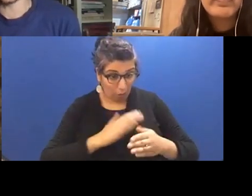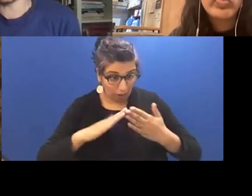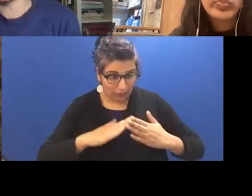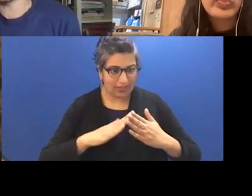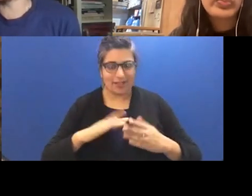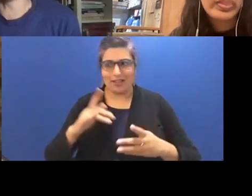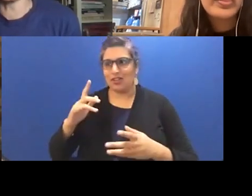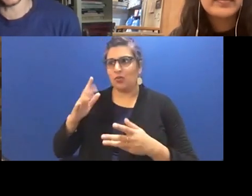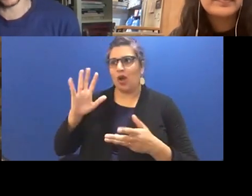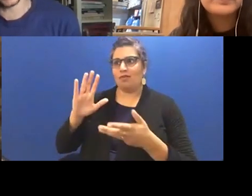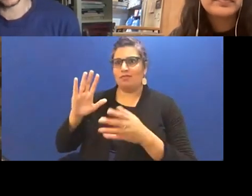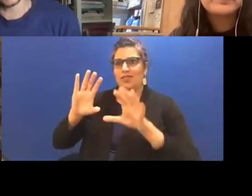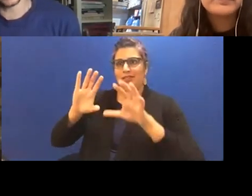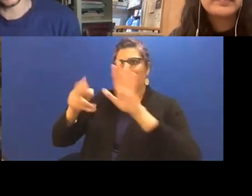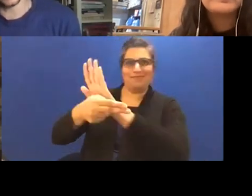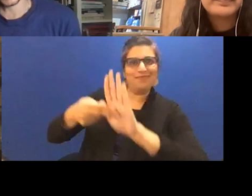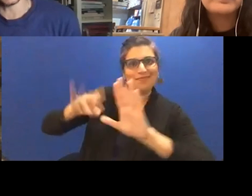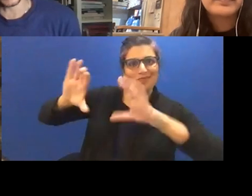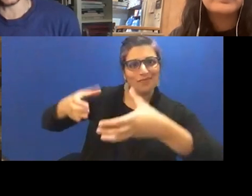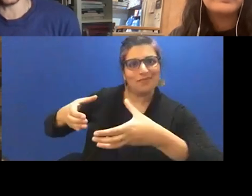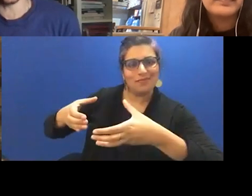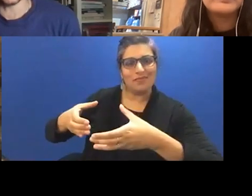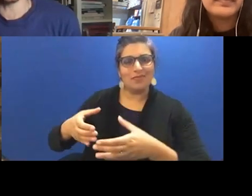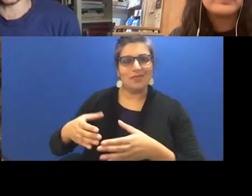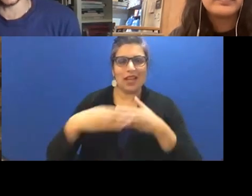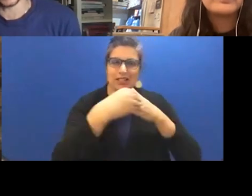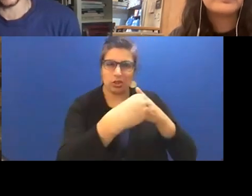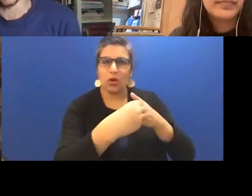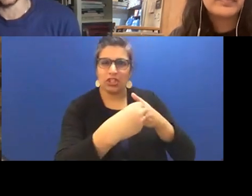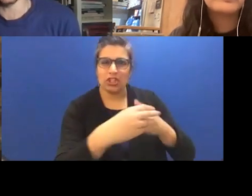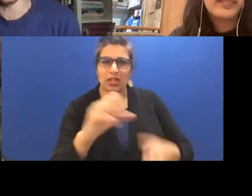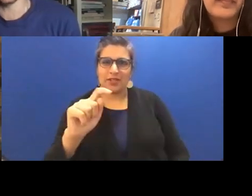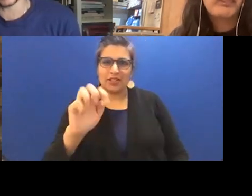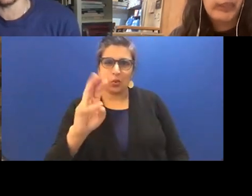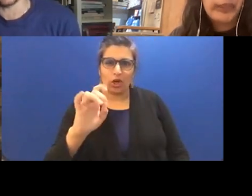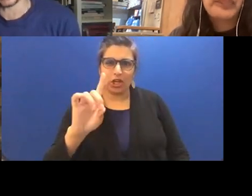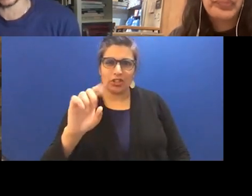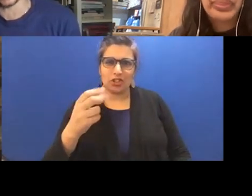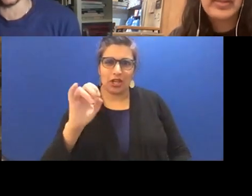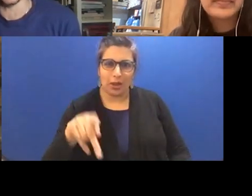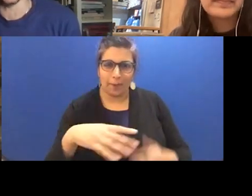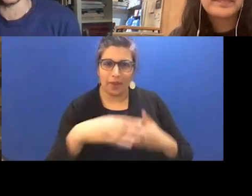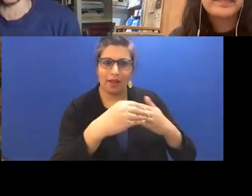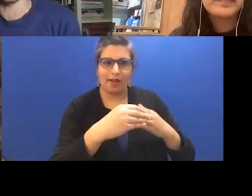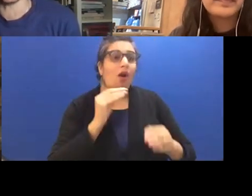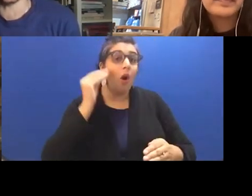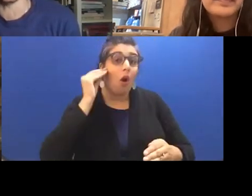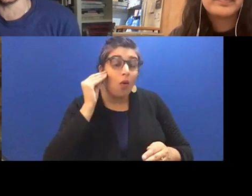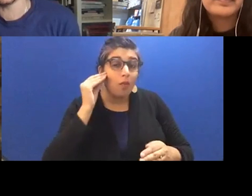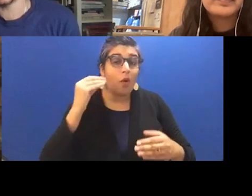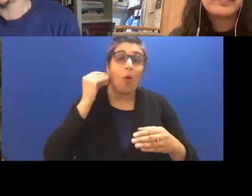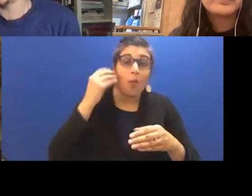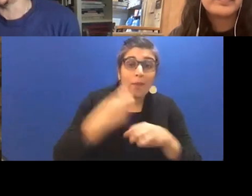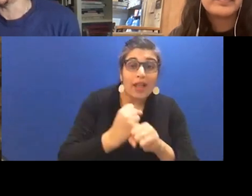so stewardship, which is maybe a different way of thinking about home and homemaking and home building and home